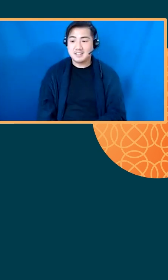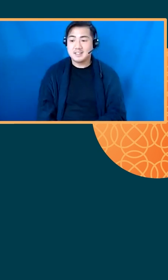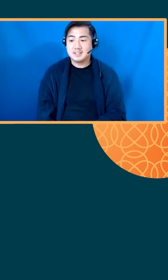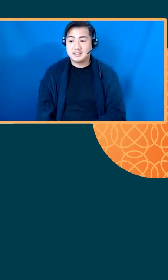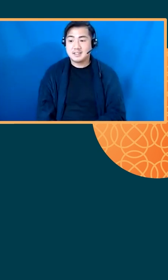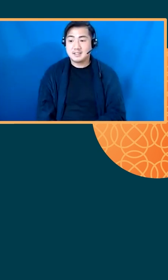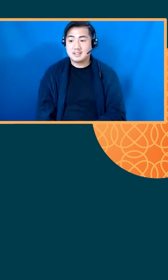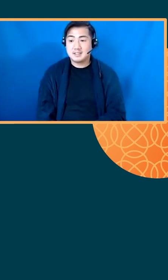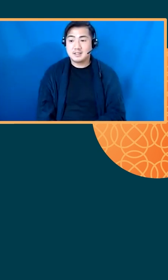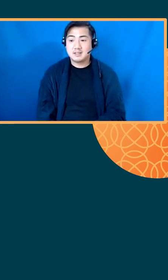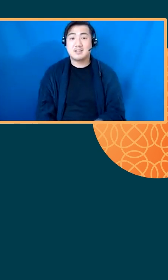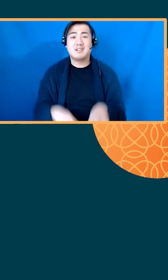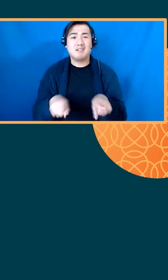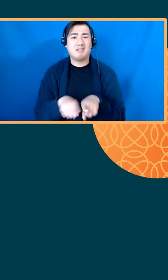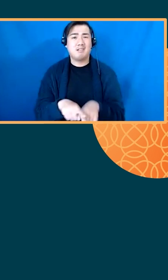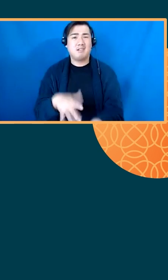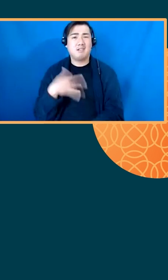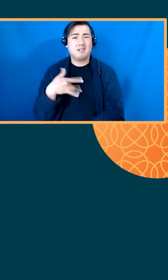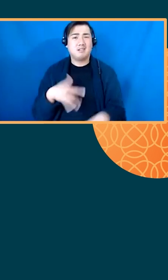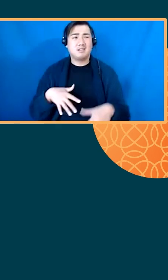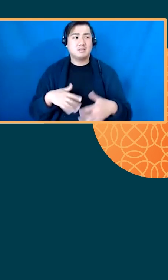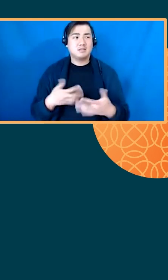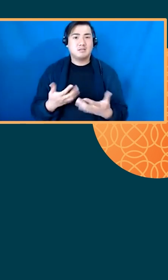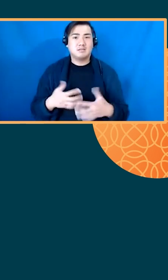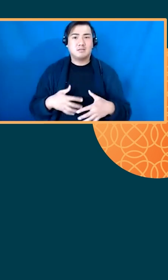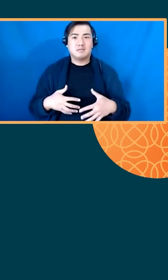absolutely shaking. You know, when you hear something that just like